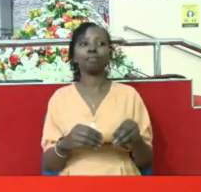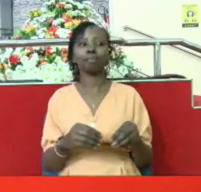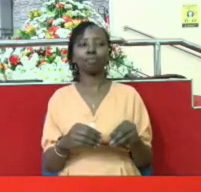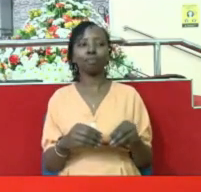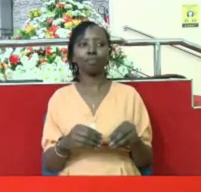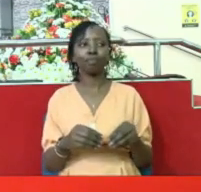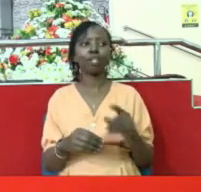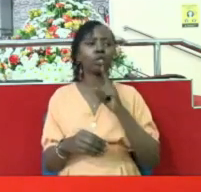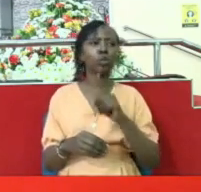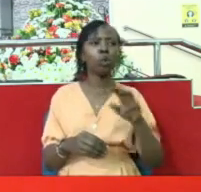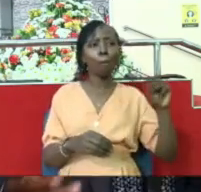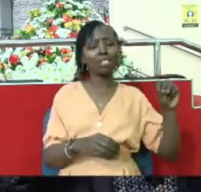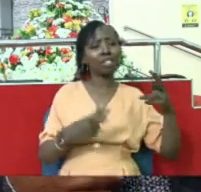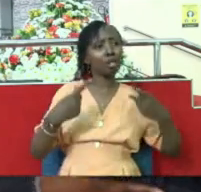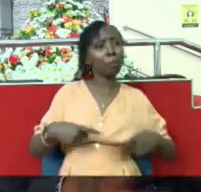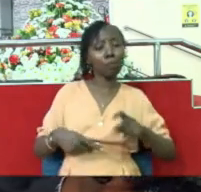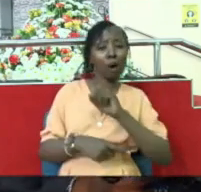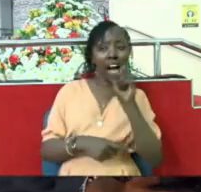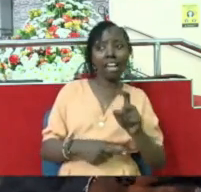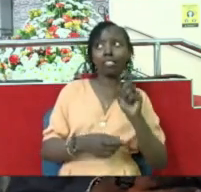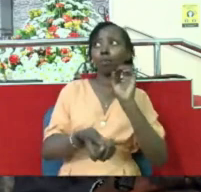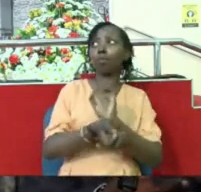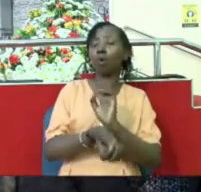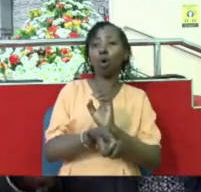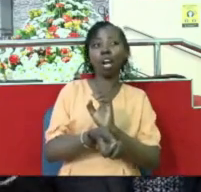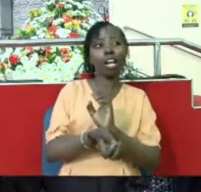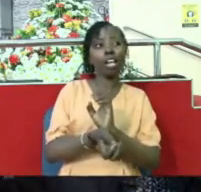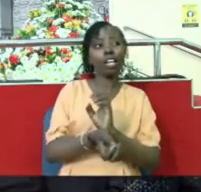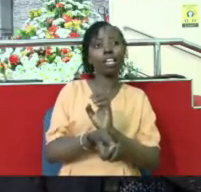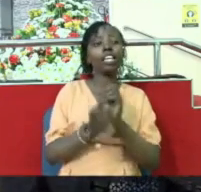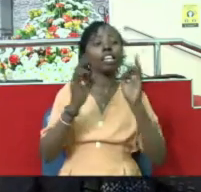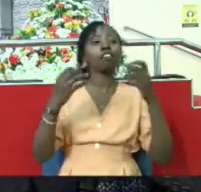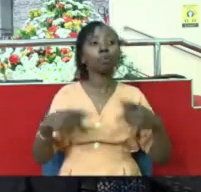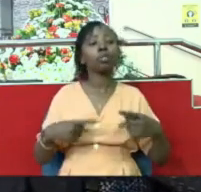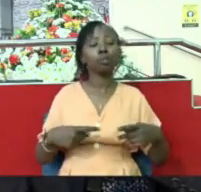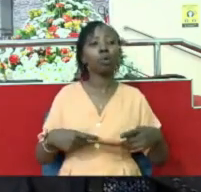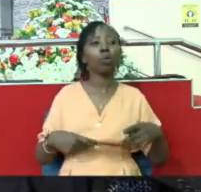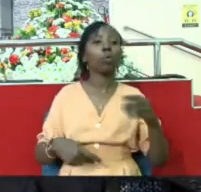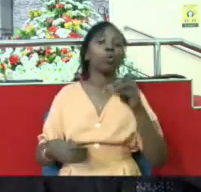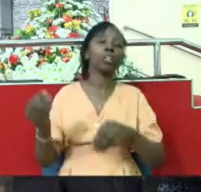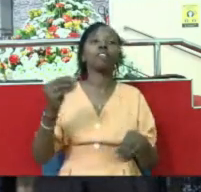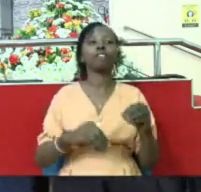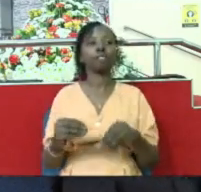shida Jerusalem. We have heard there is a problem in Jerusalem. Tunataka kutoa. We want to